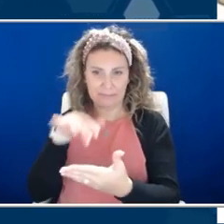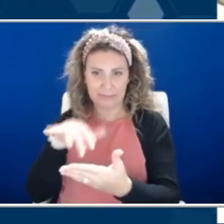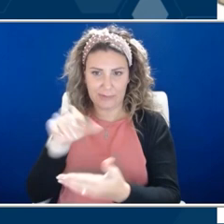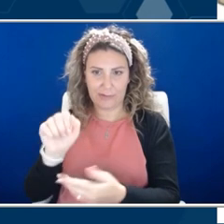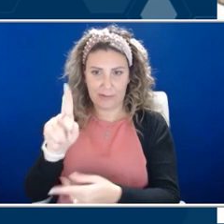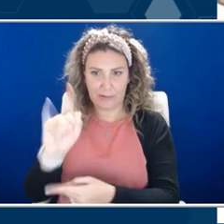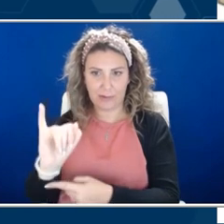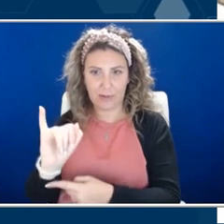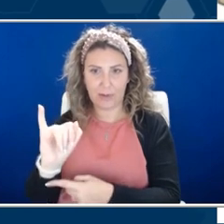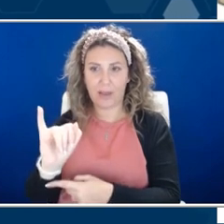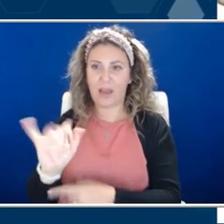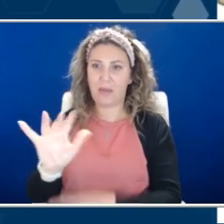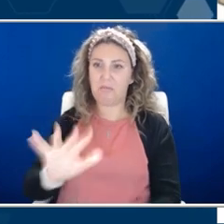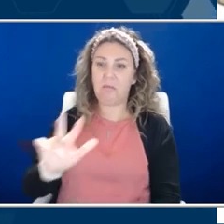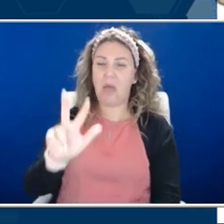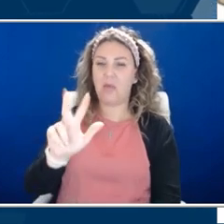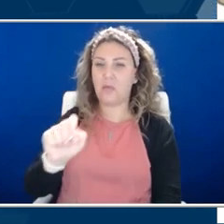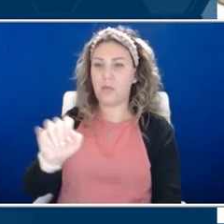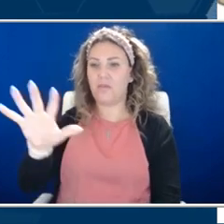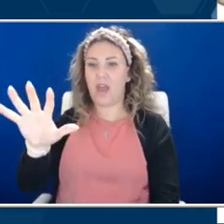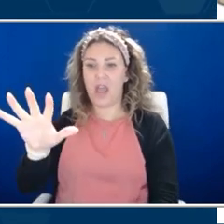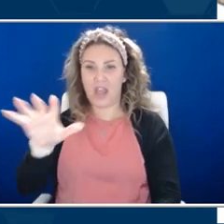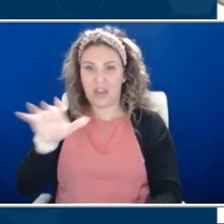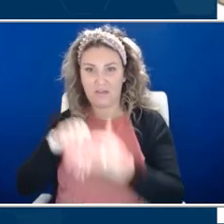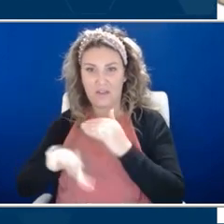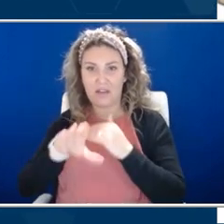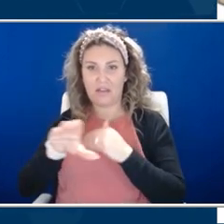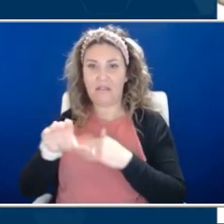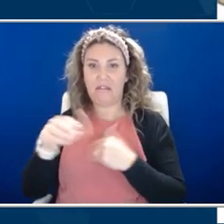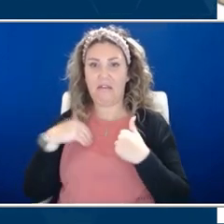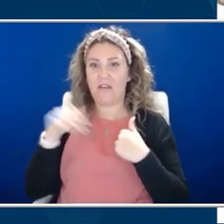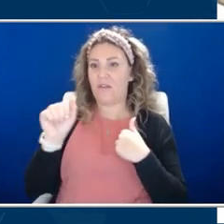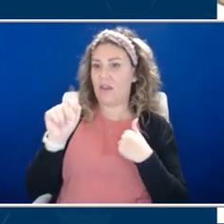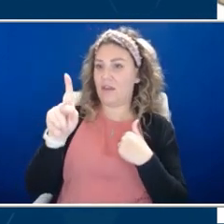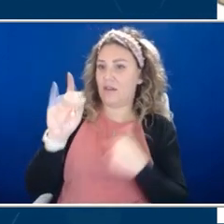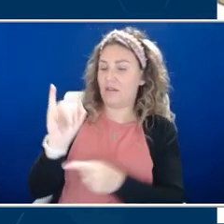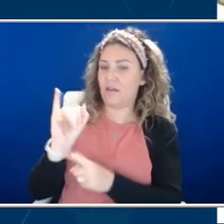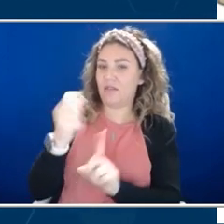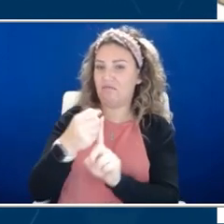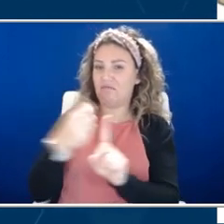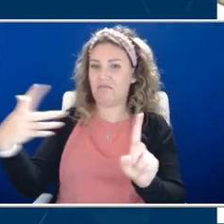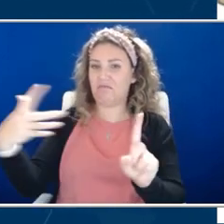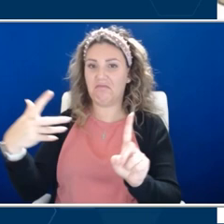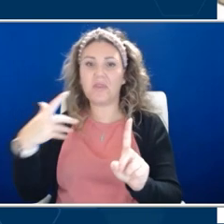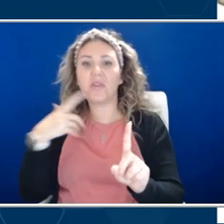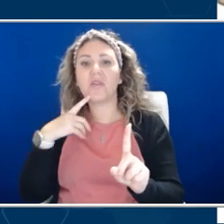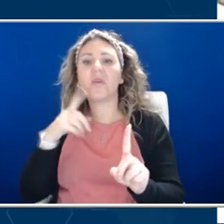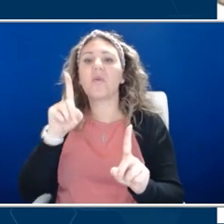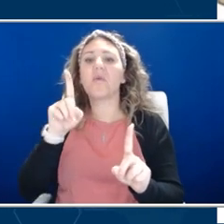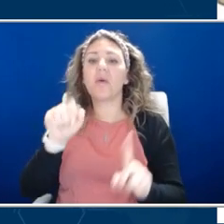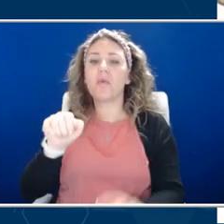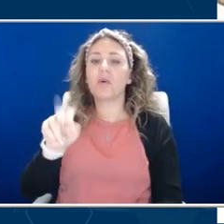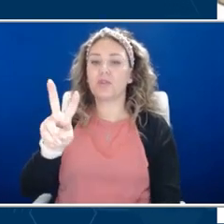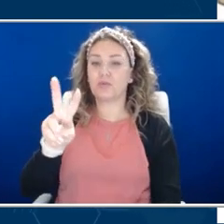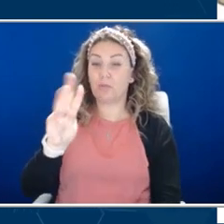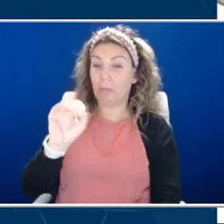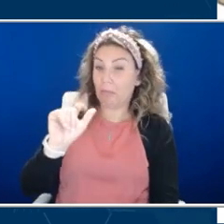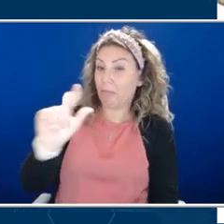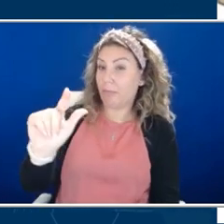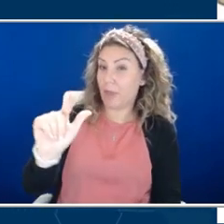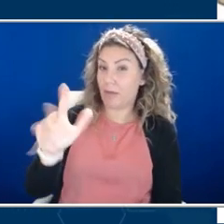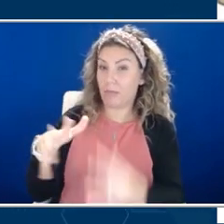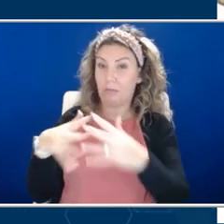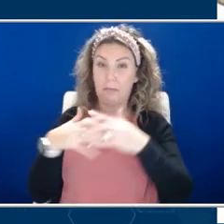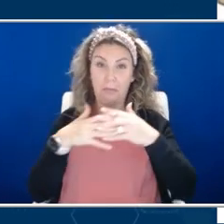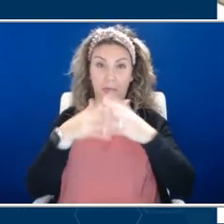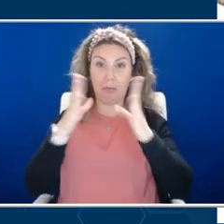3.5% of admissions have acute kidney injury. So if you extrapolate that, that's about 1.2 million Americans per